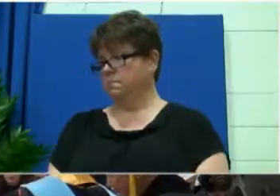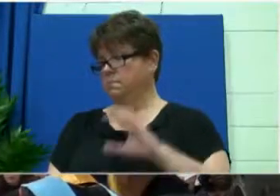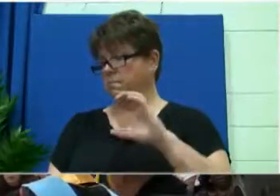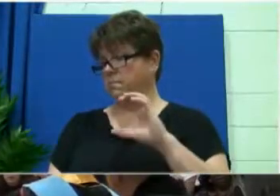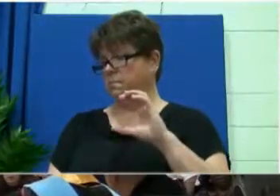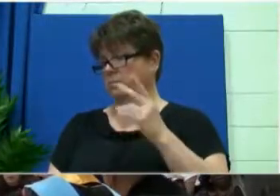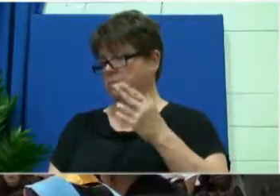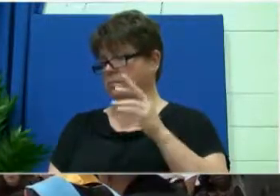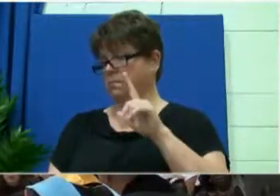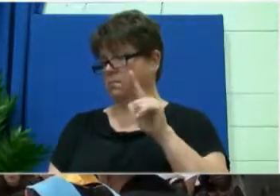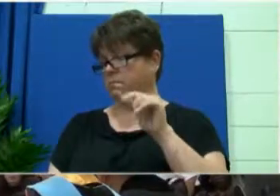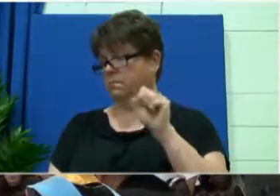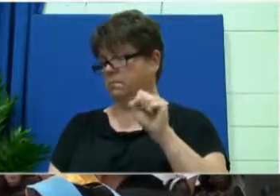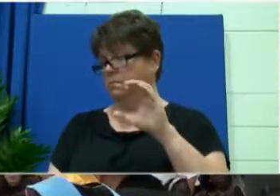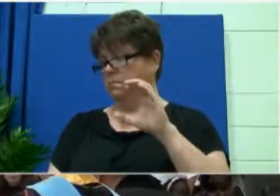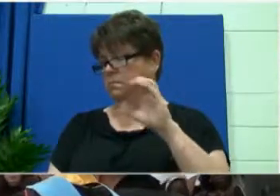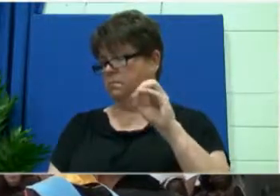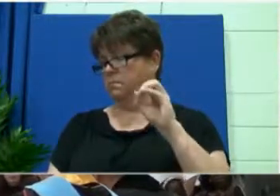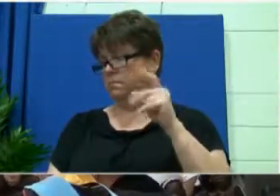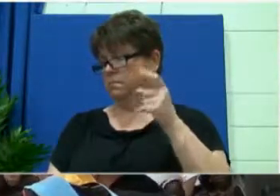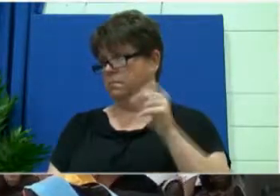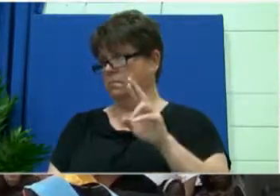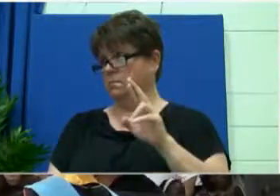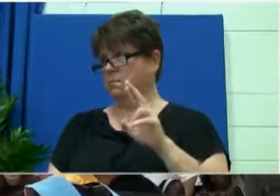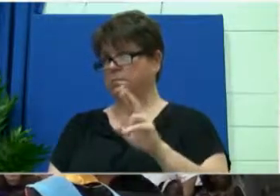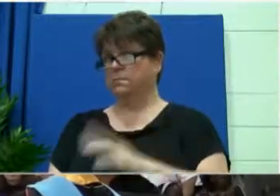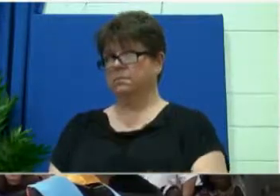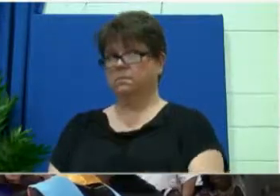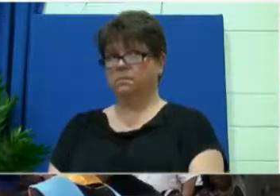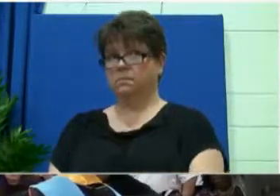Charles Cooper, Associate in Arts.